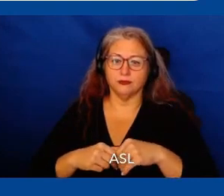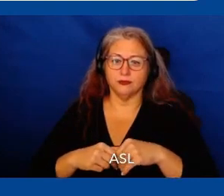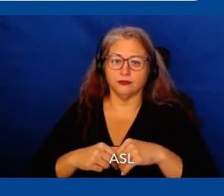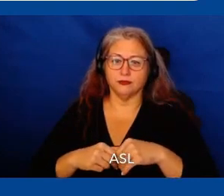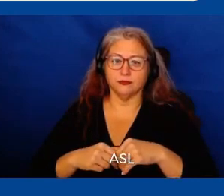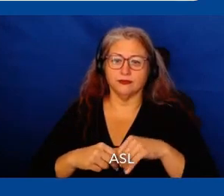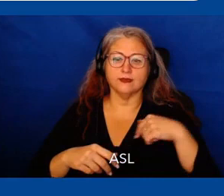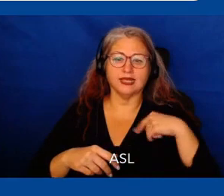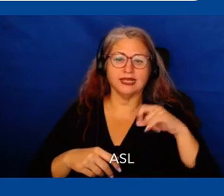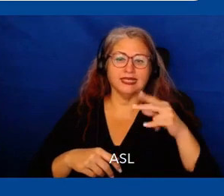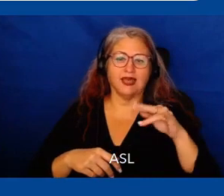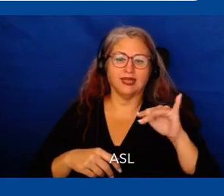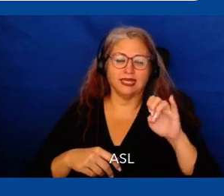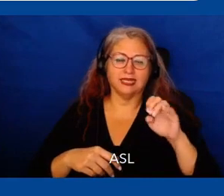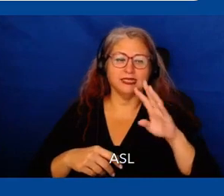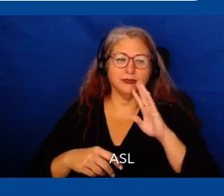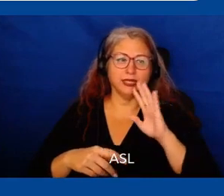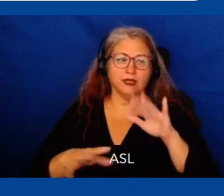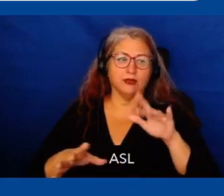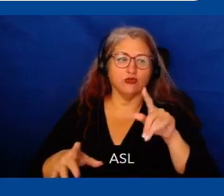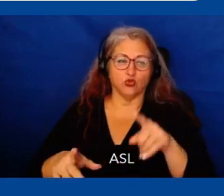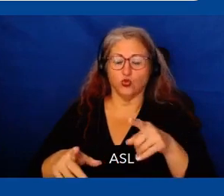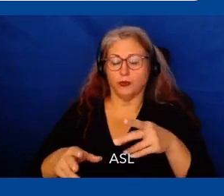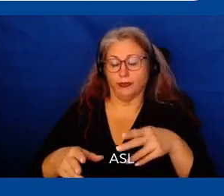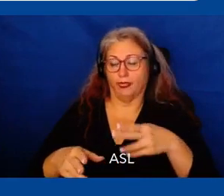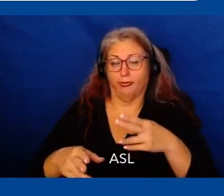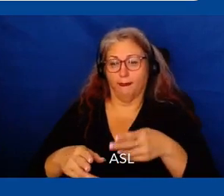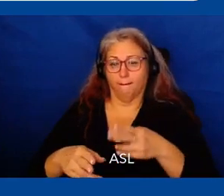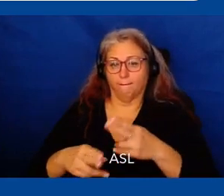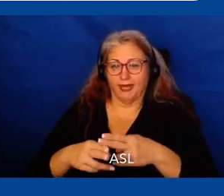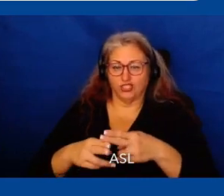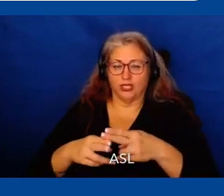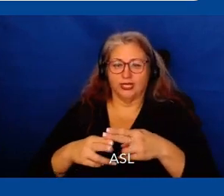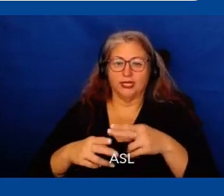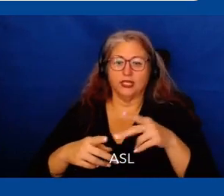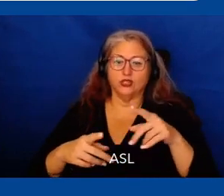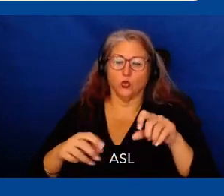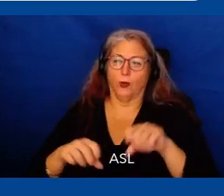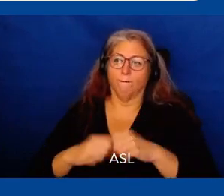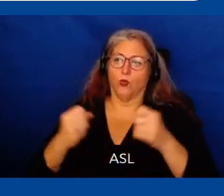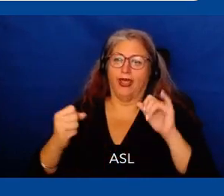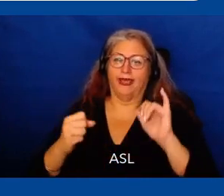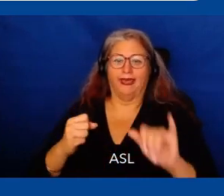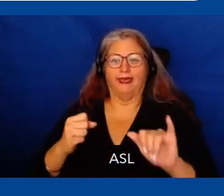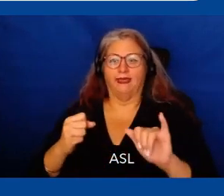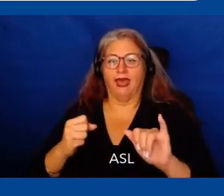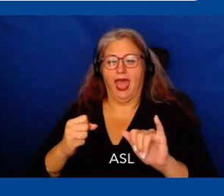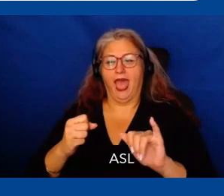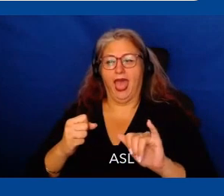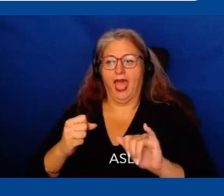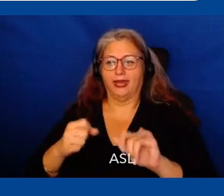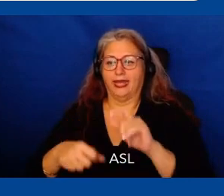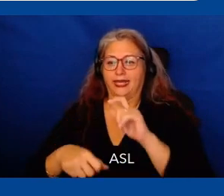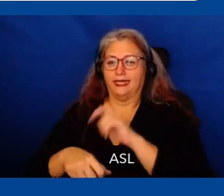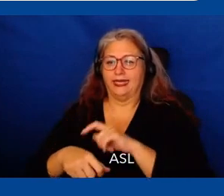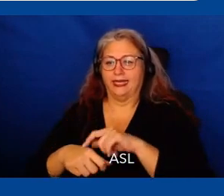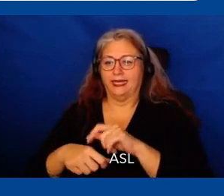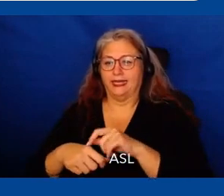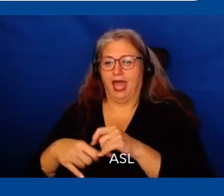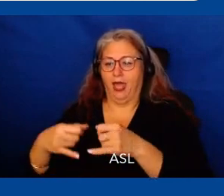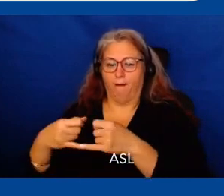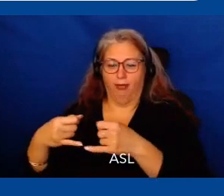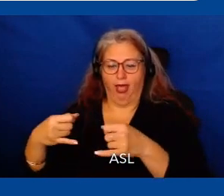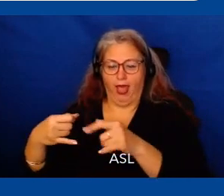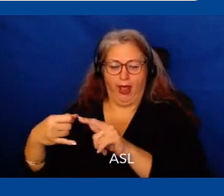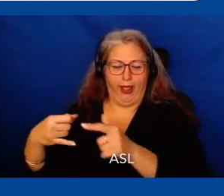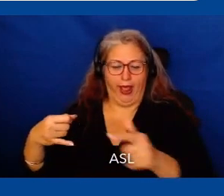Stephanie speaking. I mean, I think, you bringing up breaking like the linear idea of time, I think is really interesting